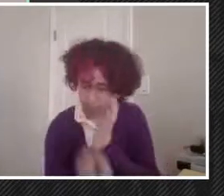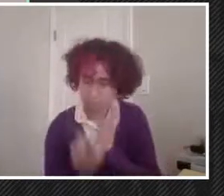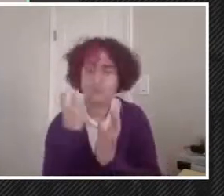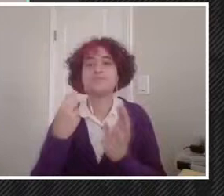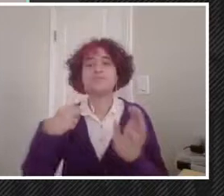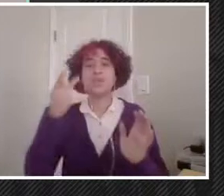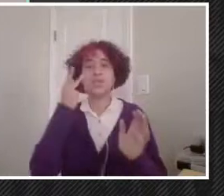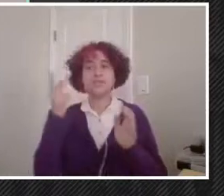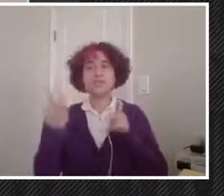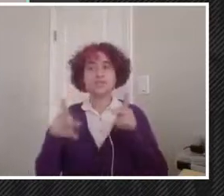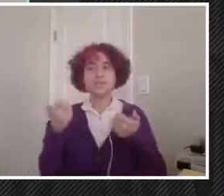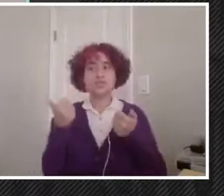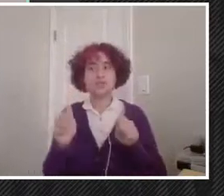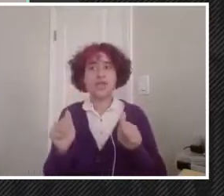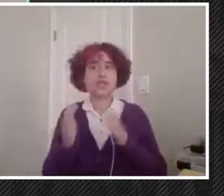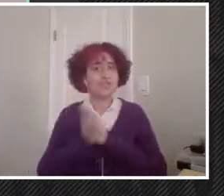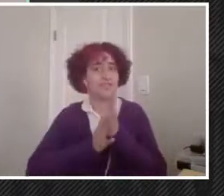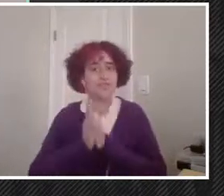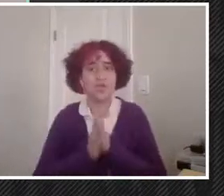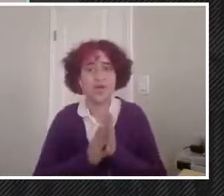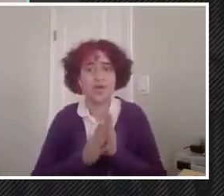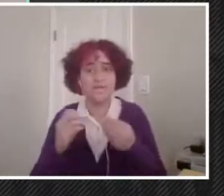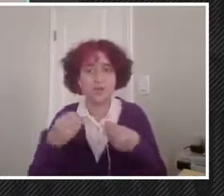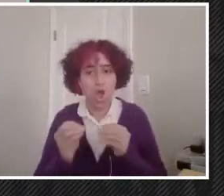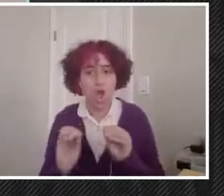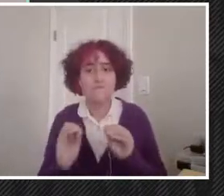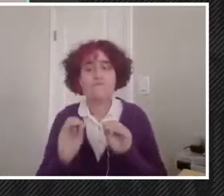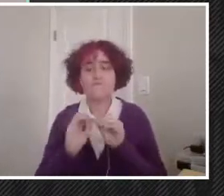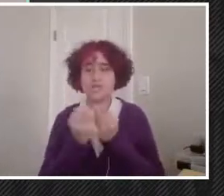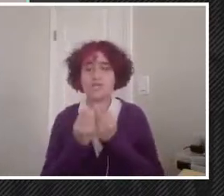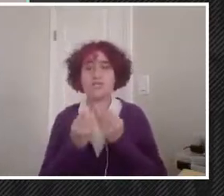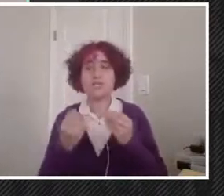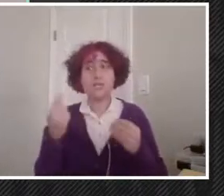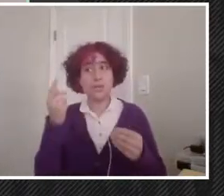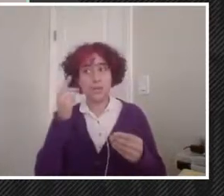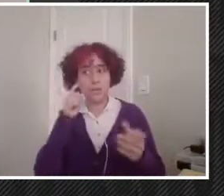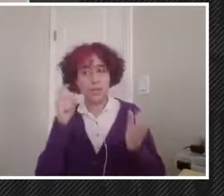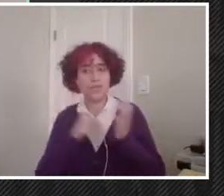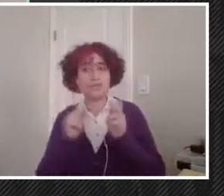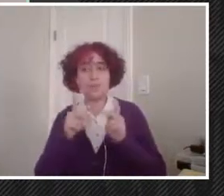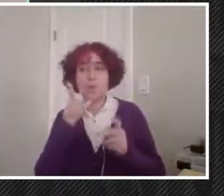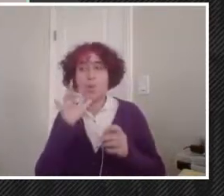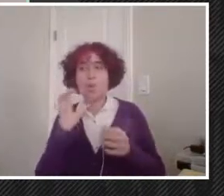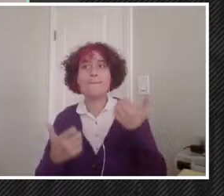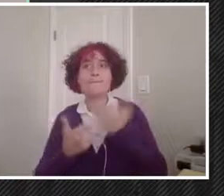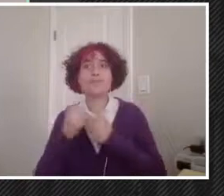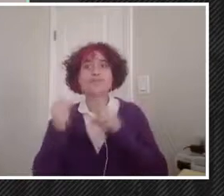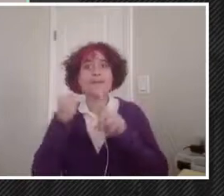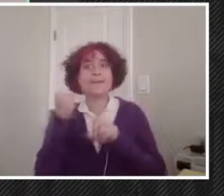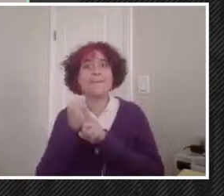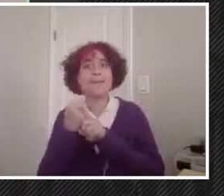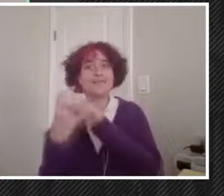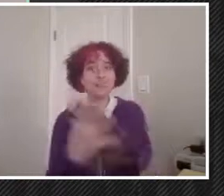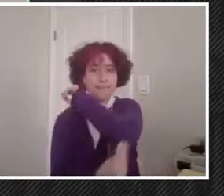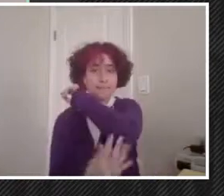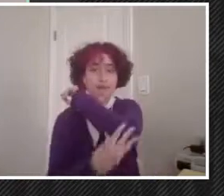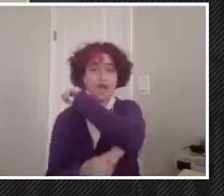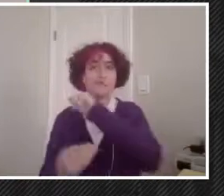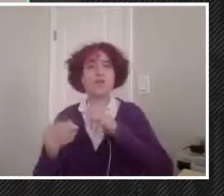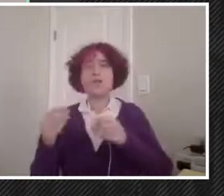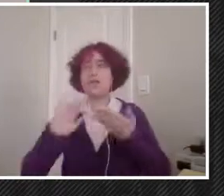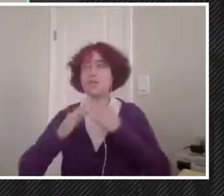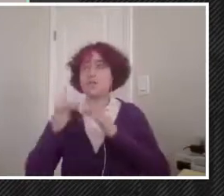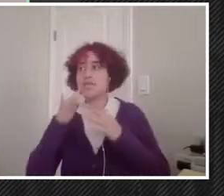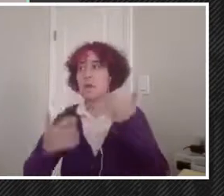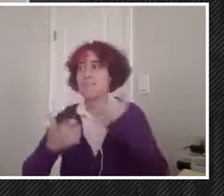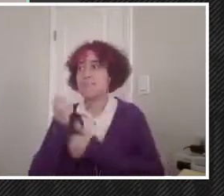it's usually in communities that are most impacted by poverty. It's usually communities that are most impacted by tax rates that